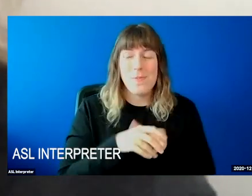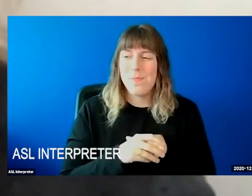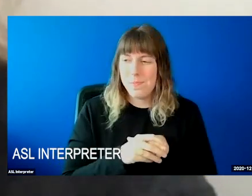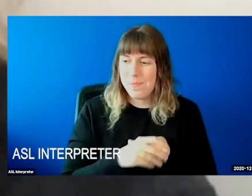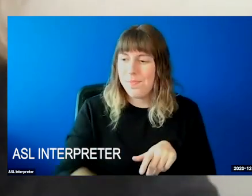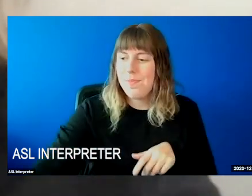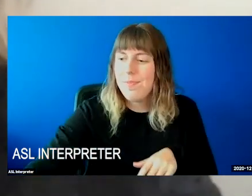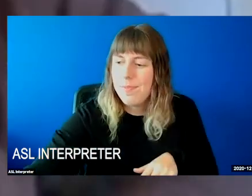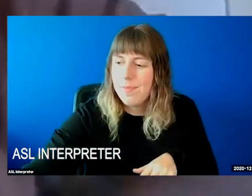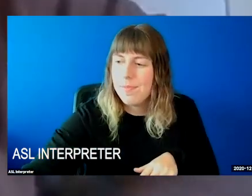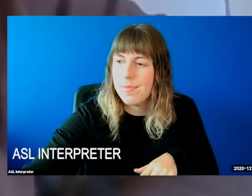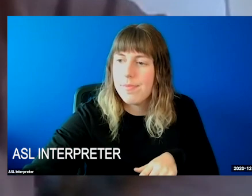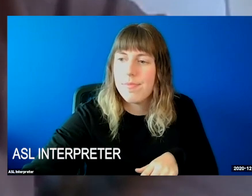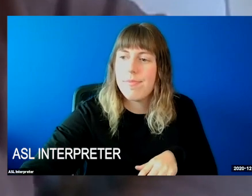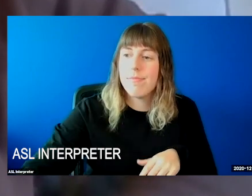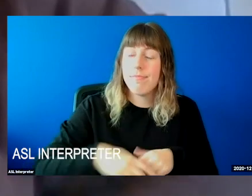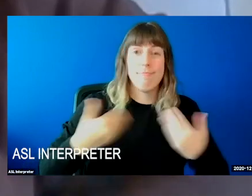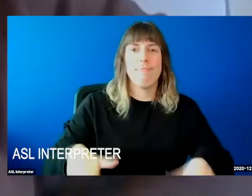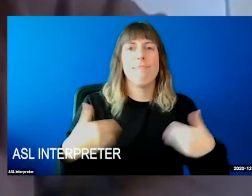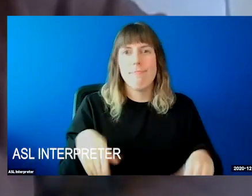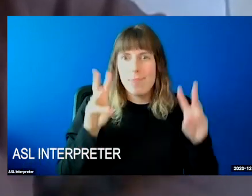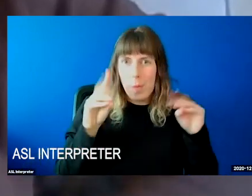Rabia. Okay, thank you very much.